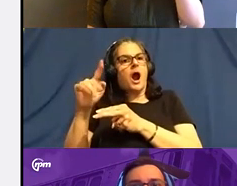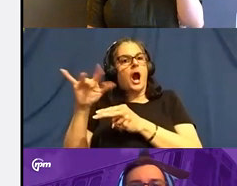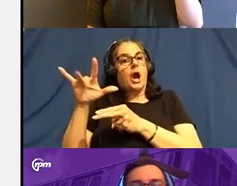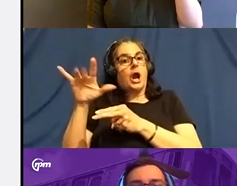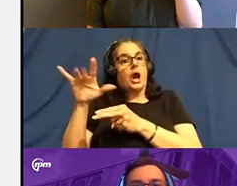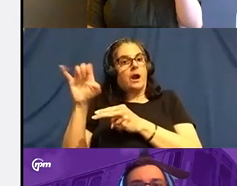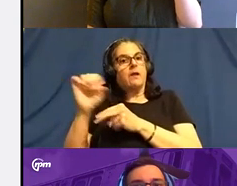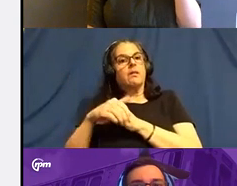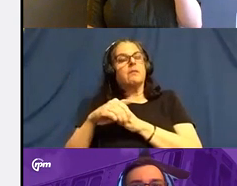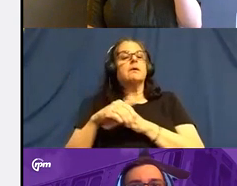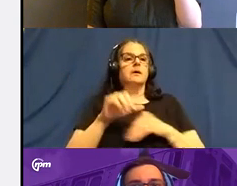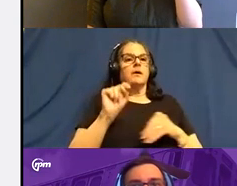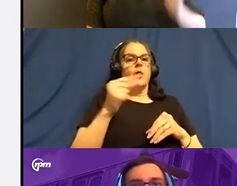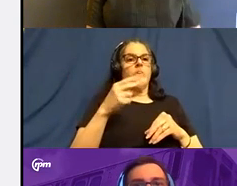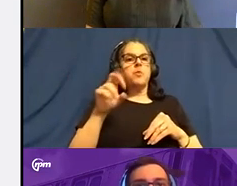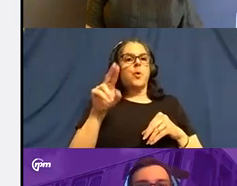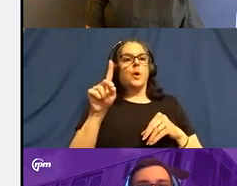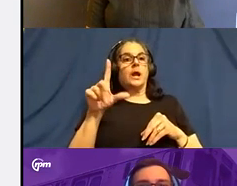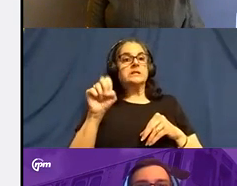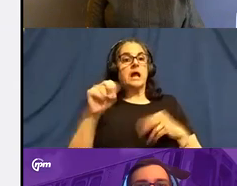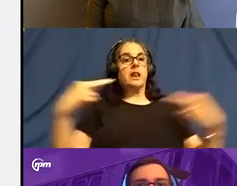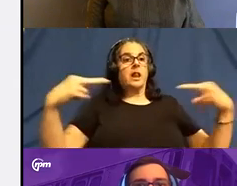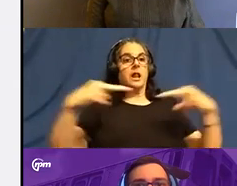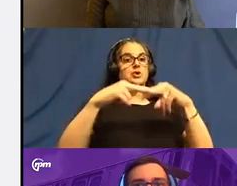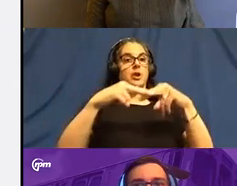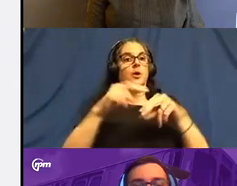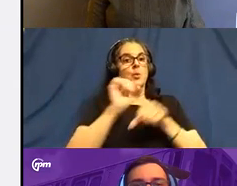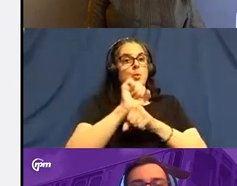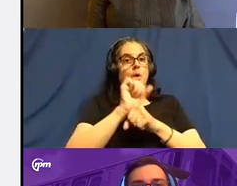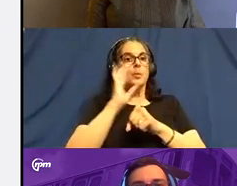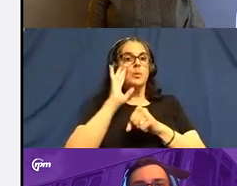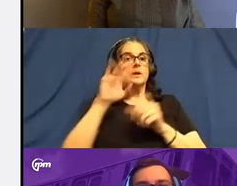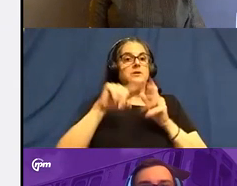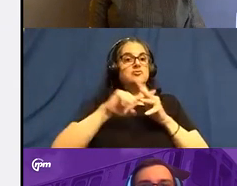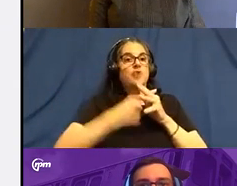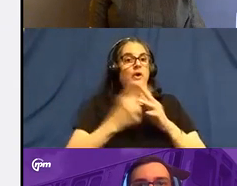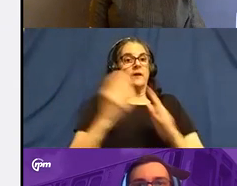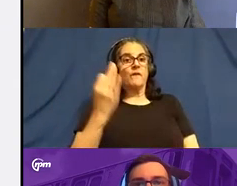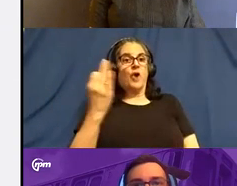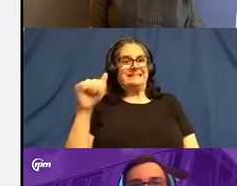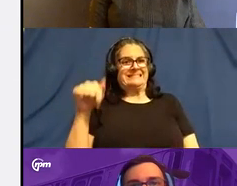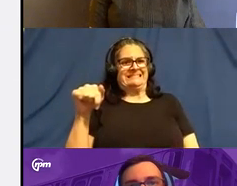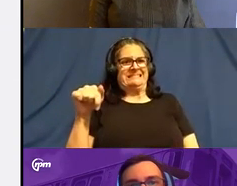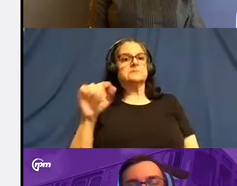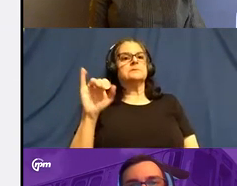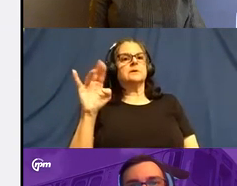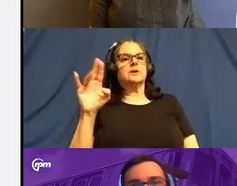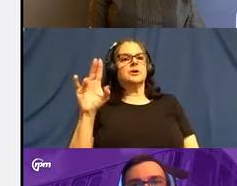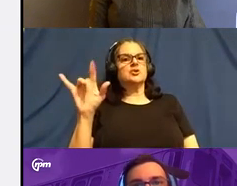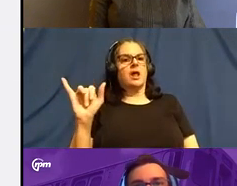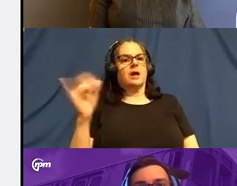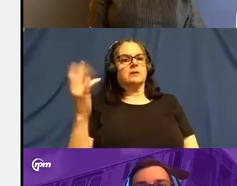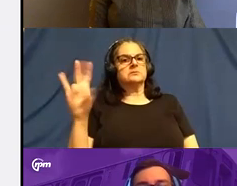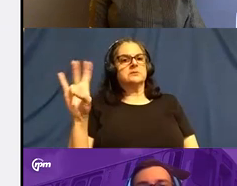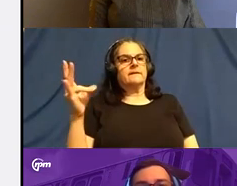work that's going to be starting this Friday, July 17th. As well as we'll continue to see